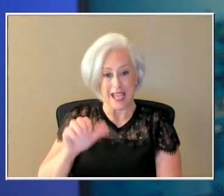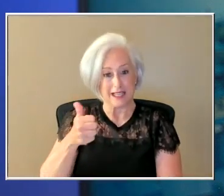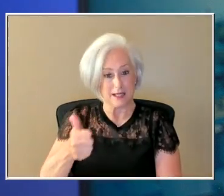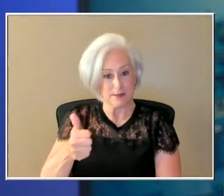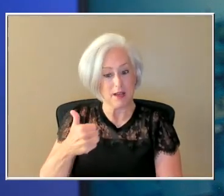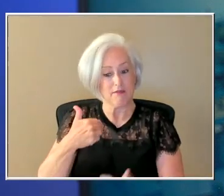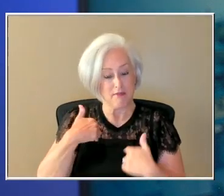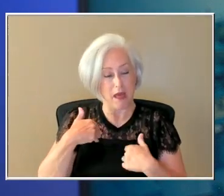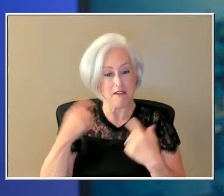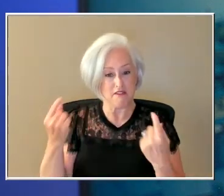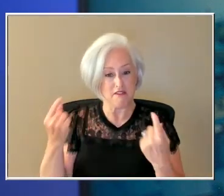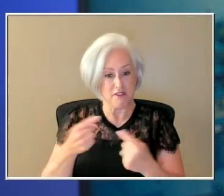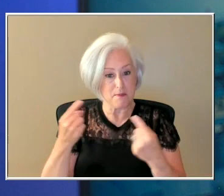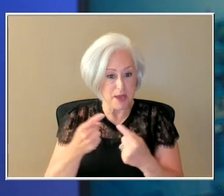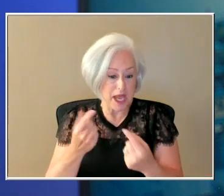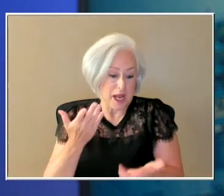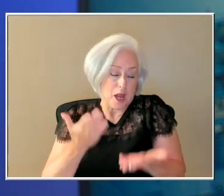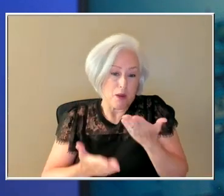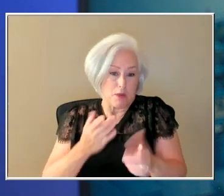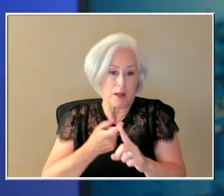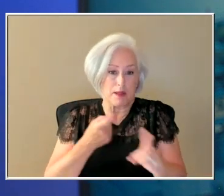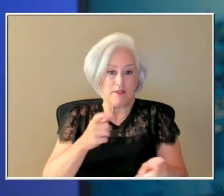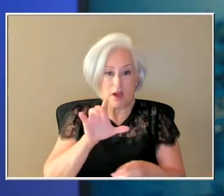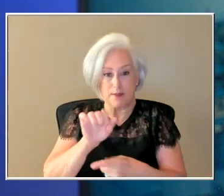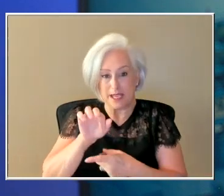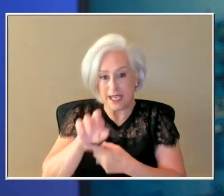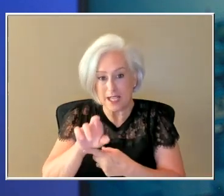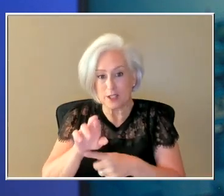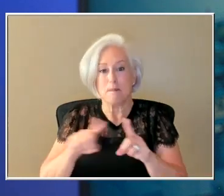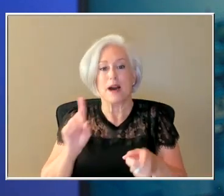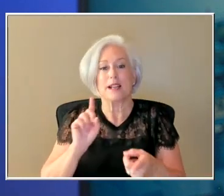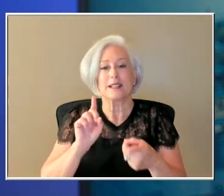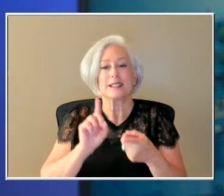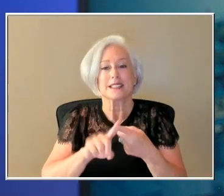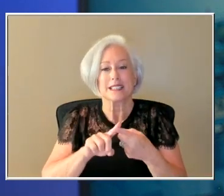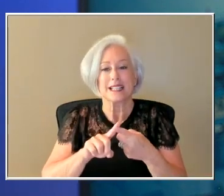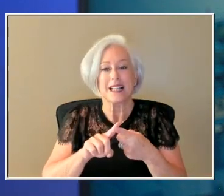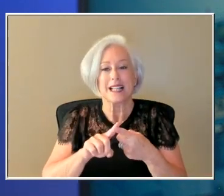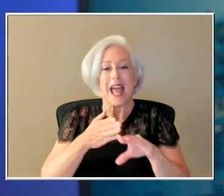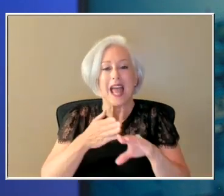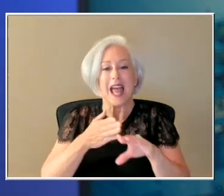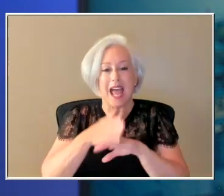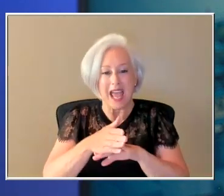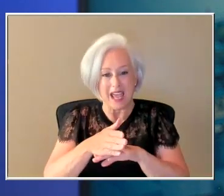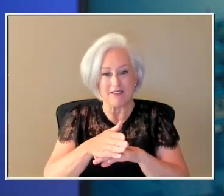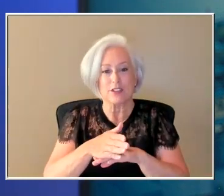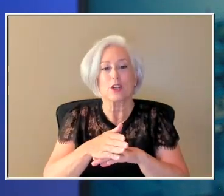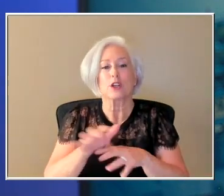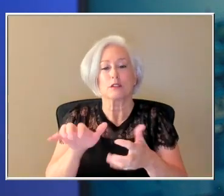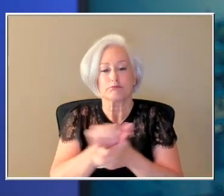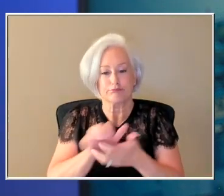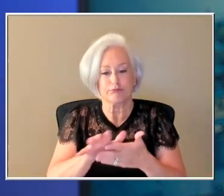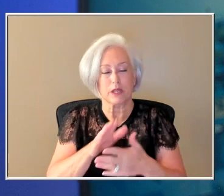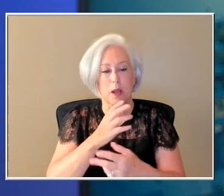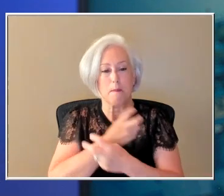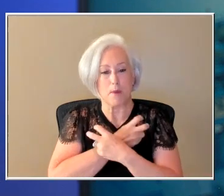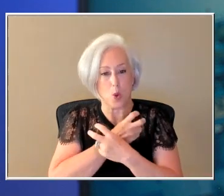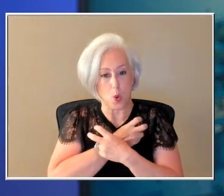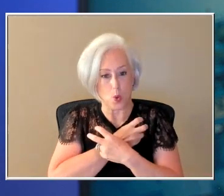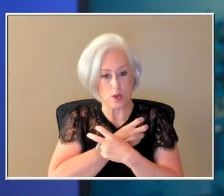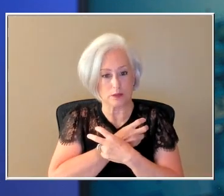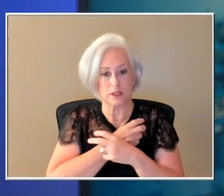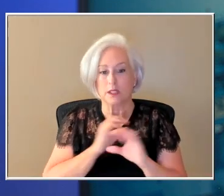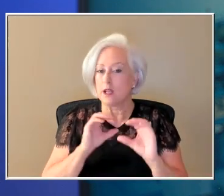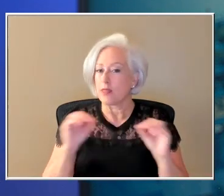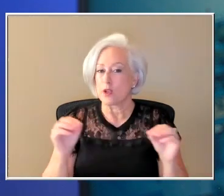probably was coming from the cancer, but it wasn't until after the cancer had started destroying the bone. In addition to that, there are no blood tests or any